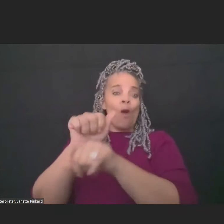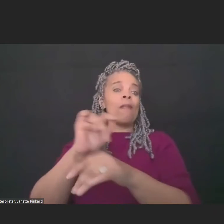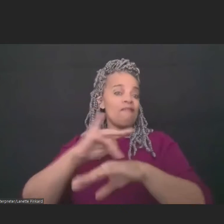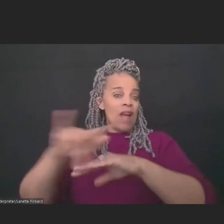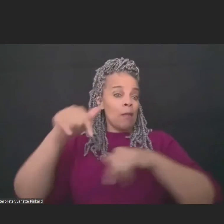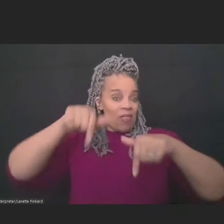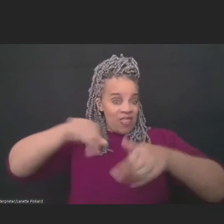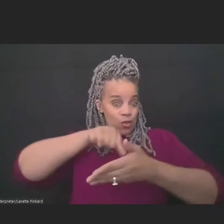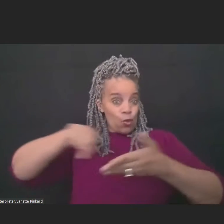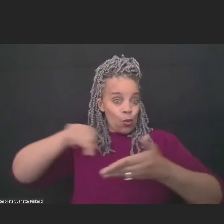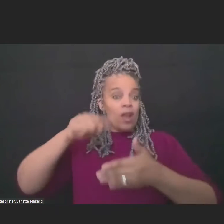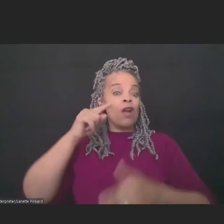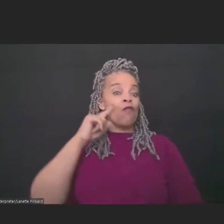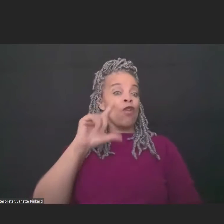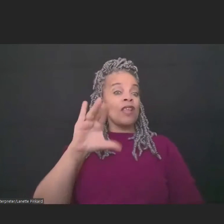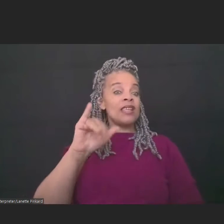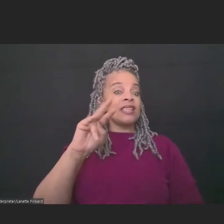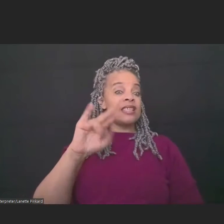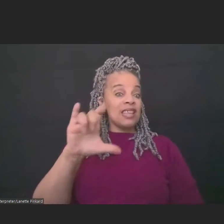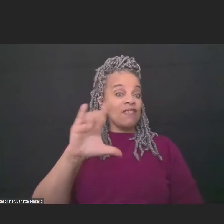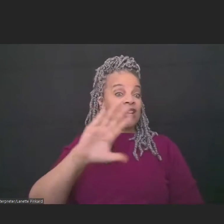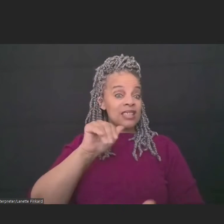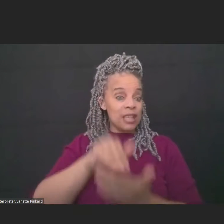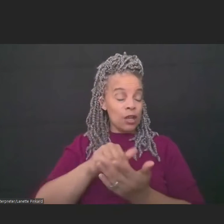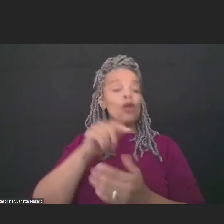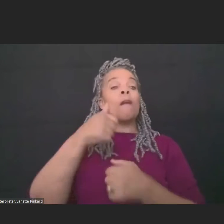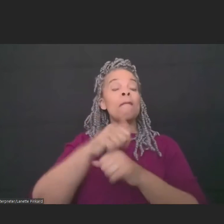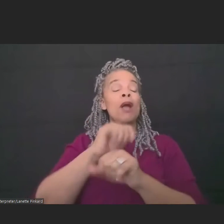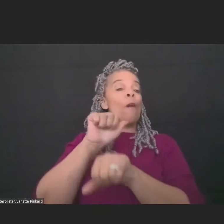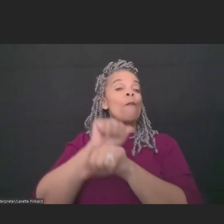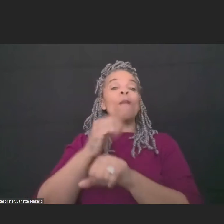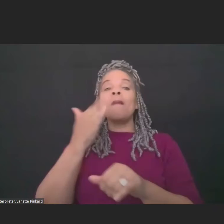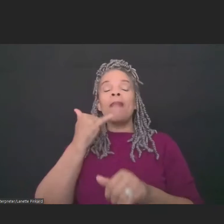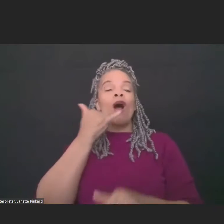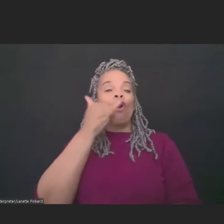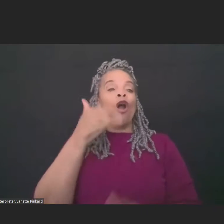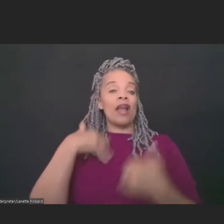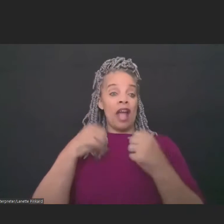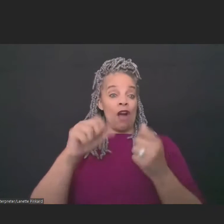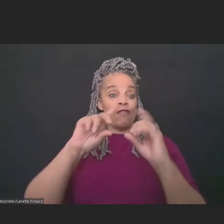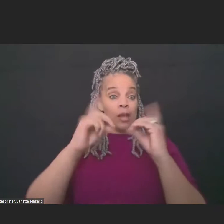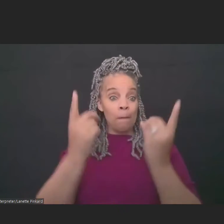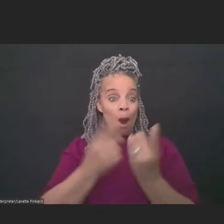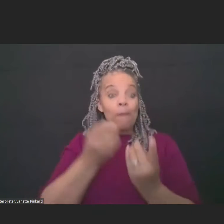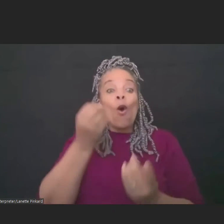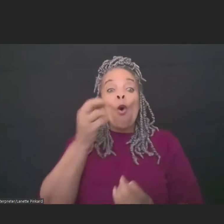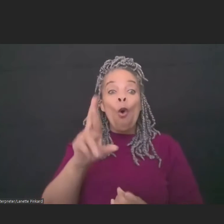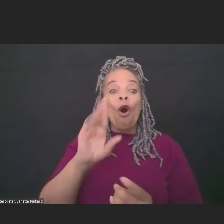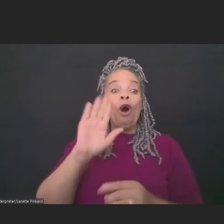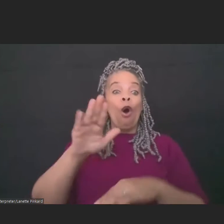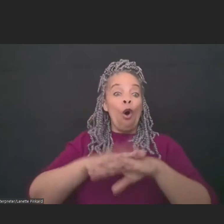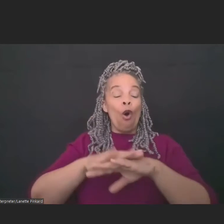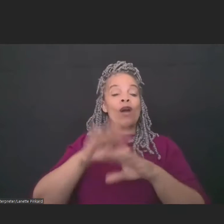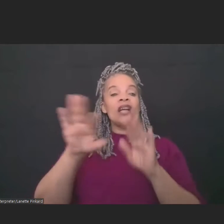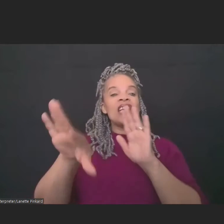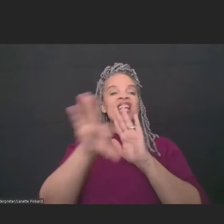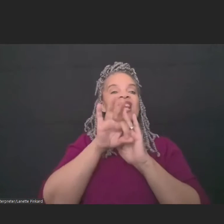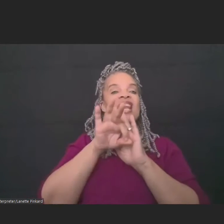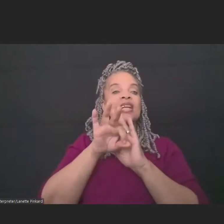for the Civic Center. You can do that you can make your appointment by calling the health department or going on the Select a